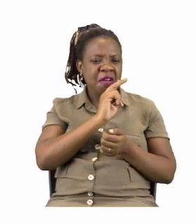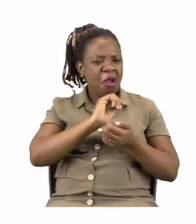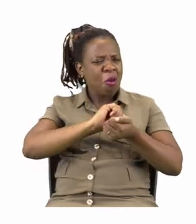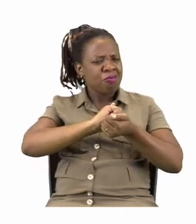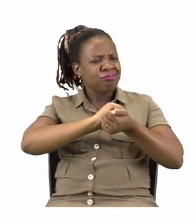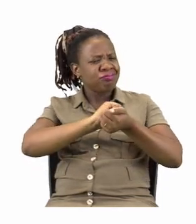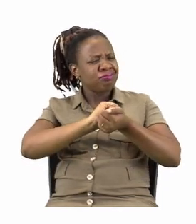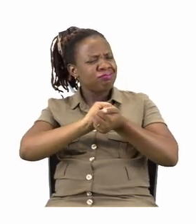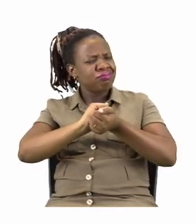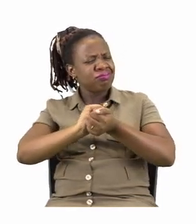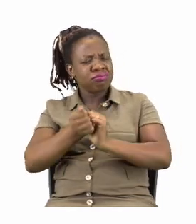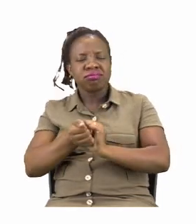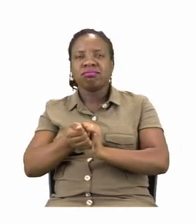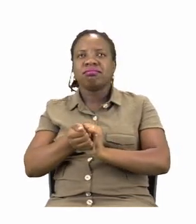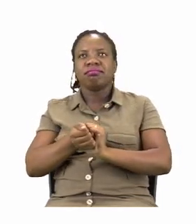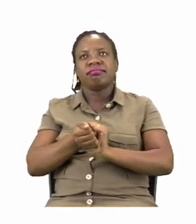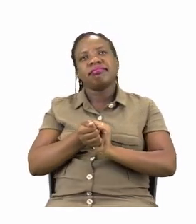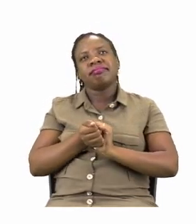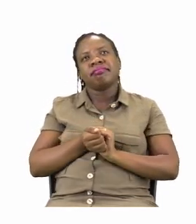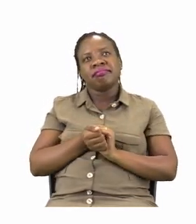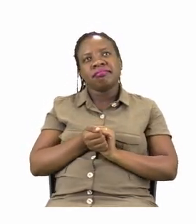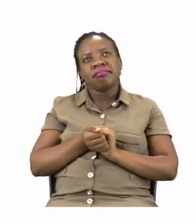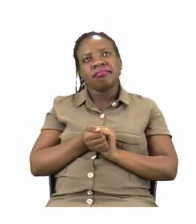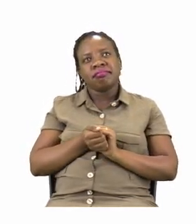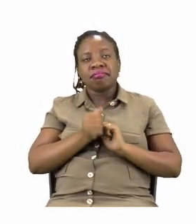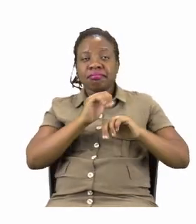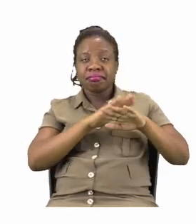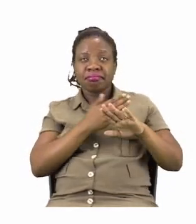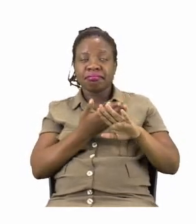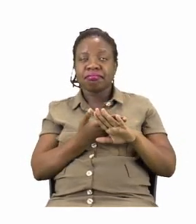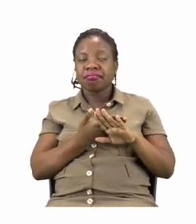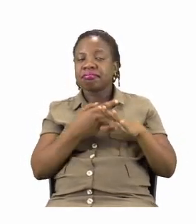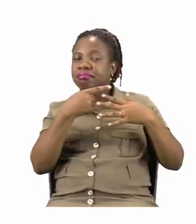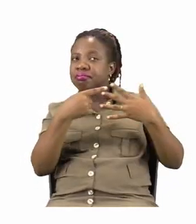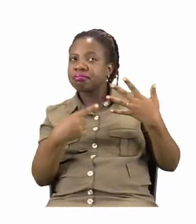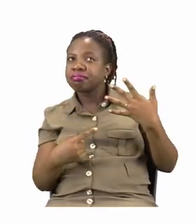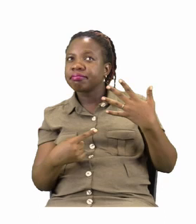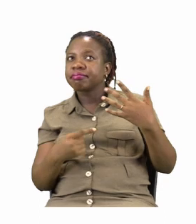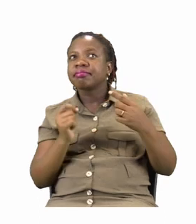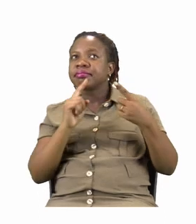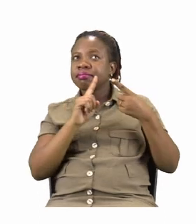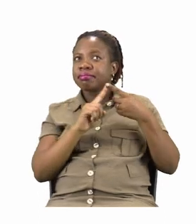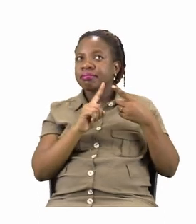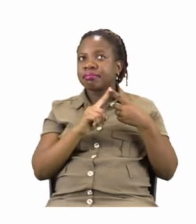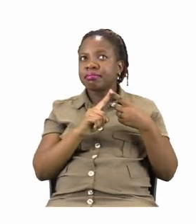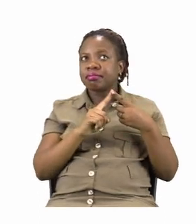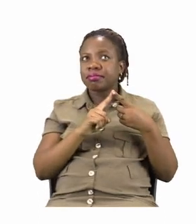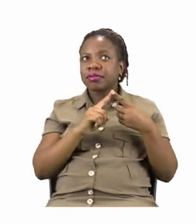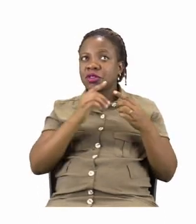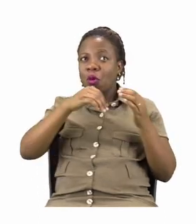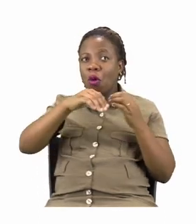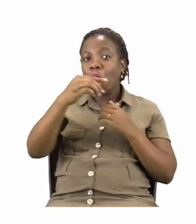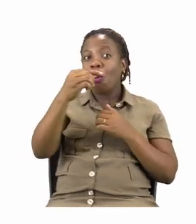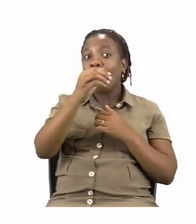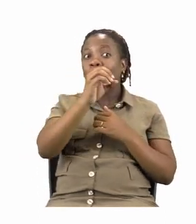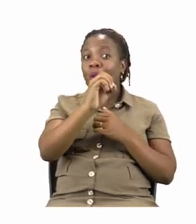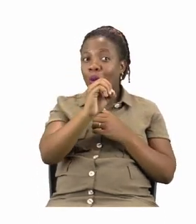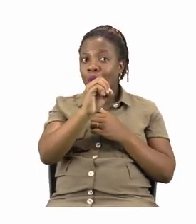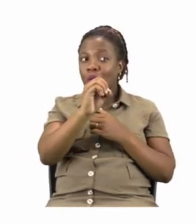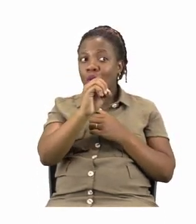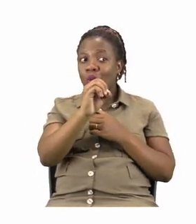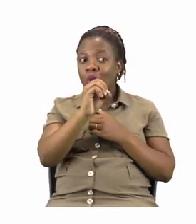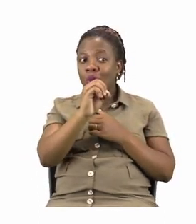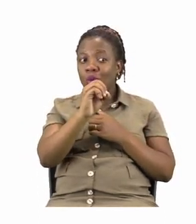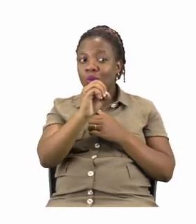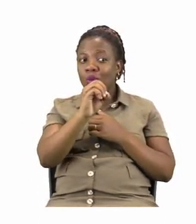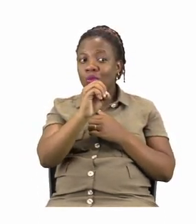form. Now let's quickly look at these examples. The first word is the word go. If you